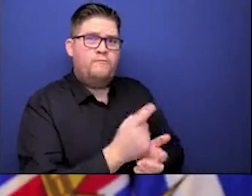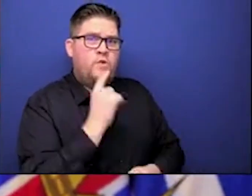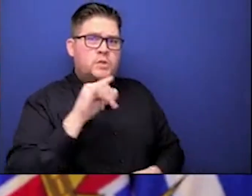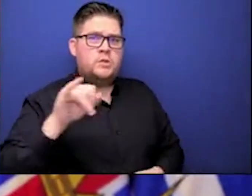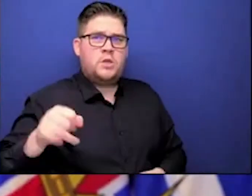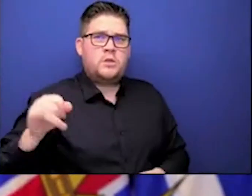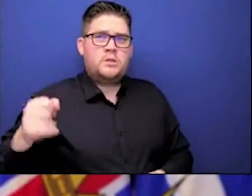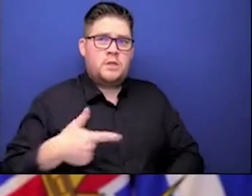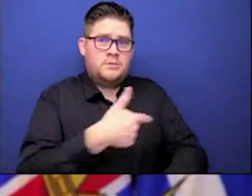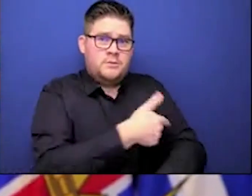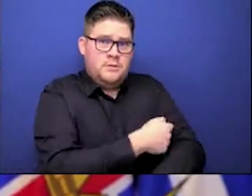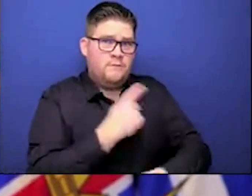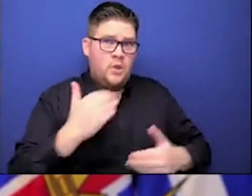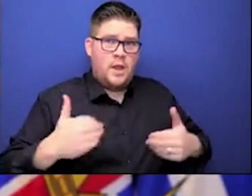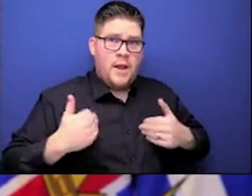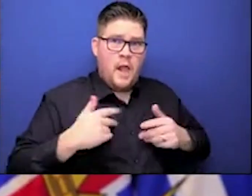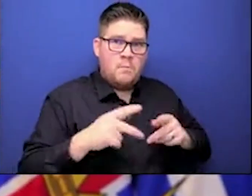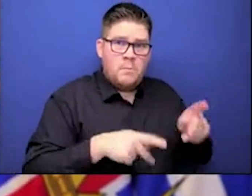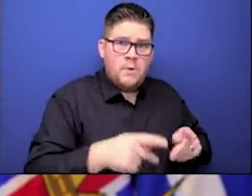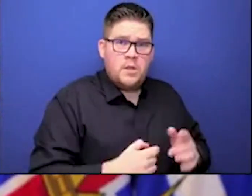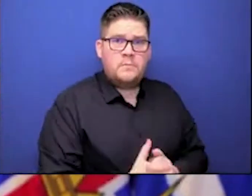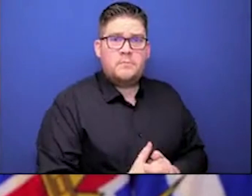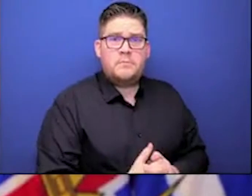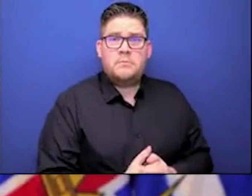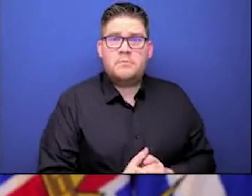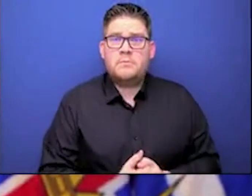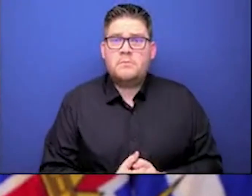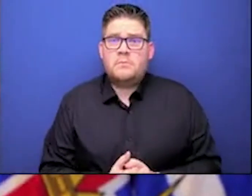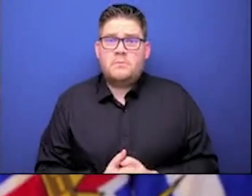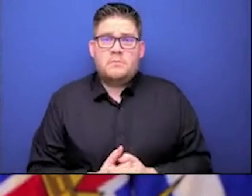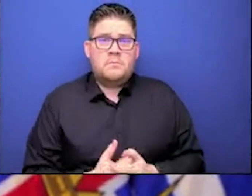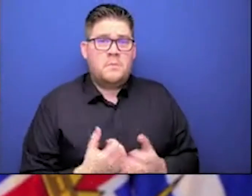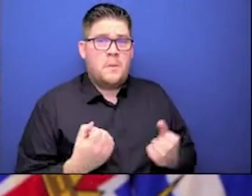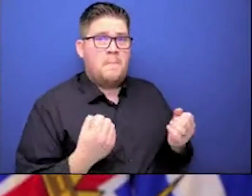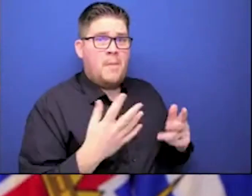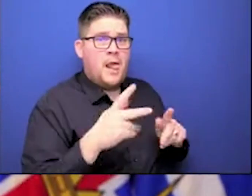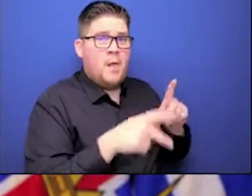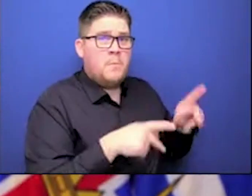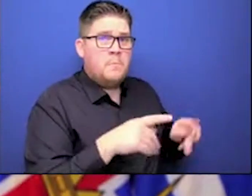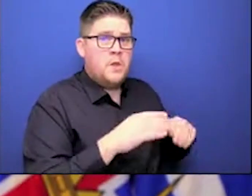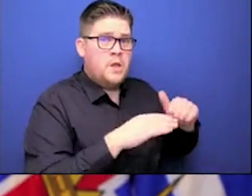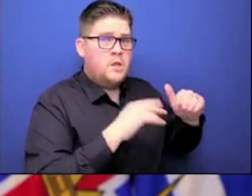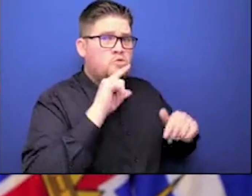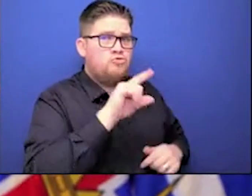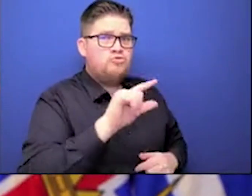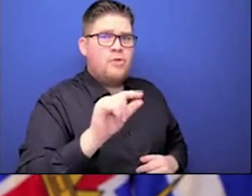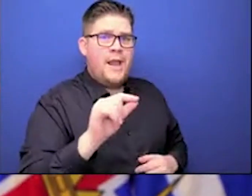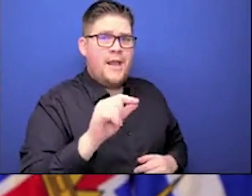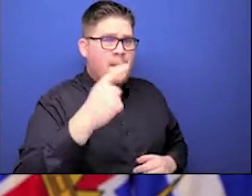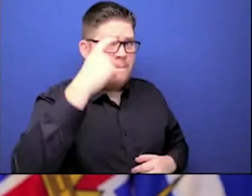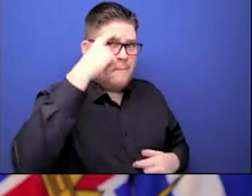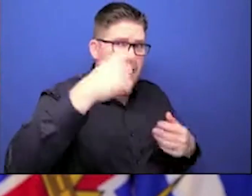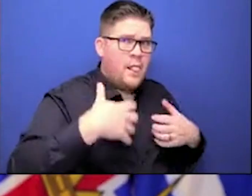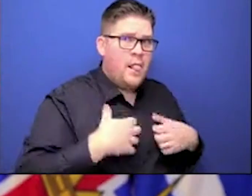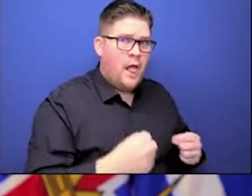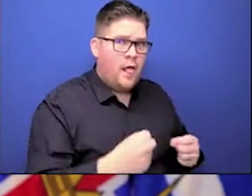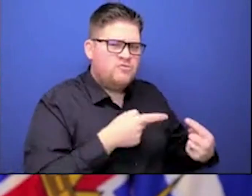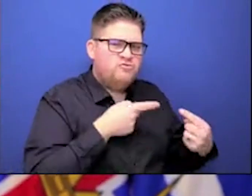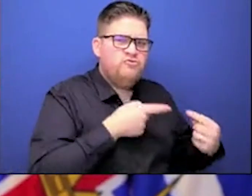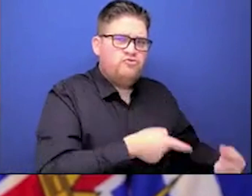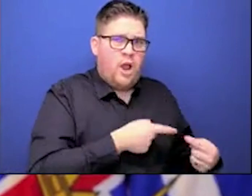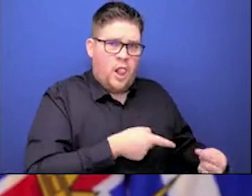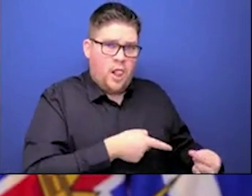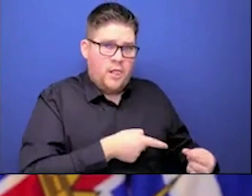in general? Like you mentioned that there are a lot of people in their 20s that are struggling right now. Do you think that we will be able to move